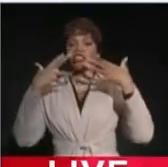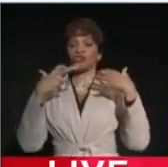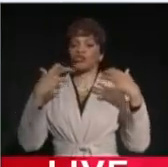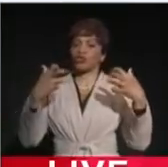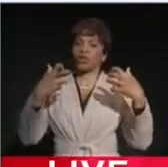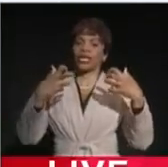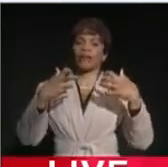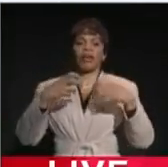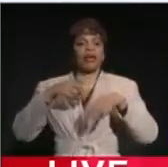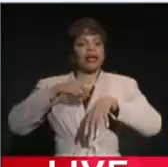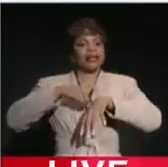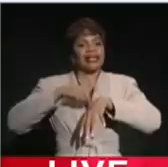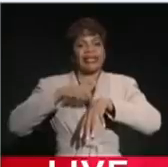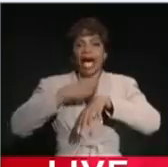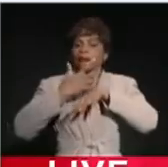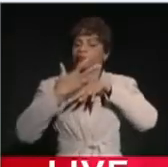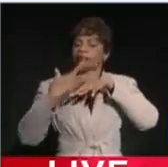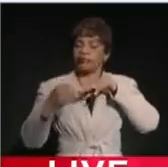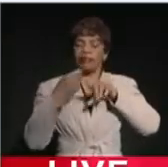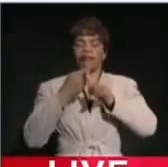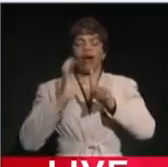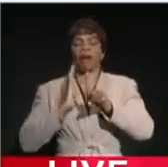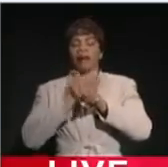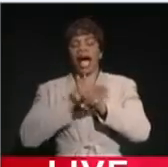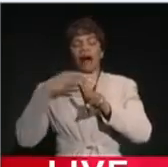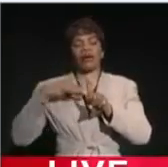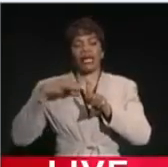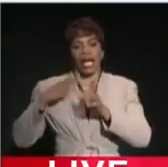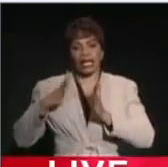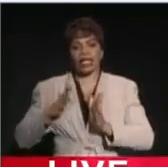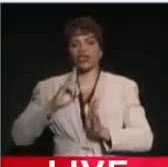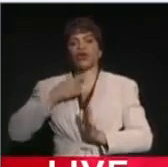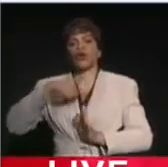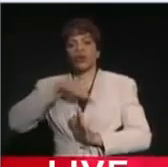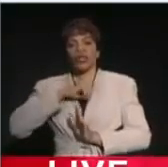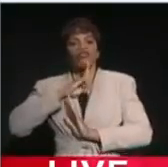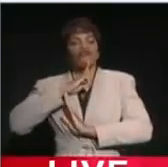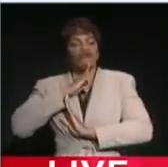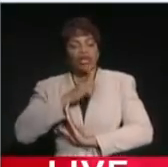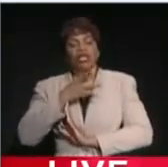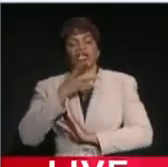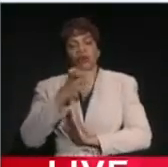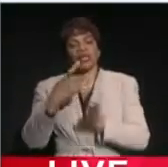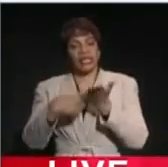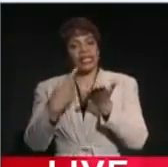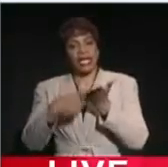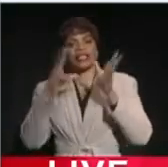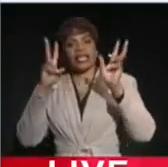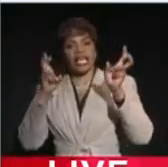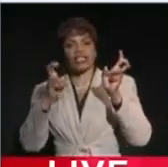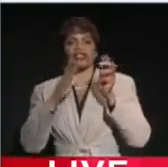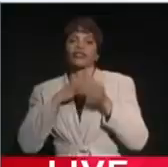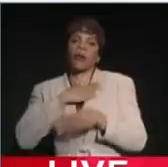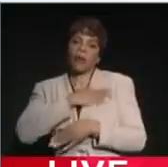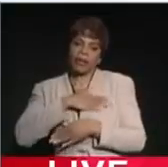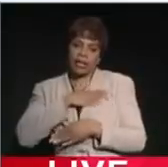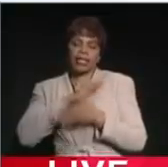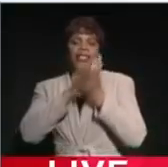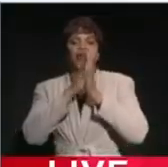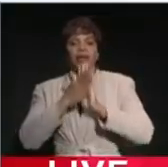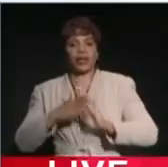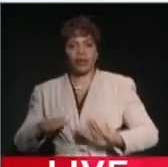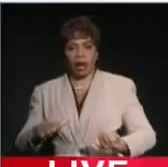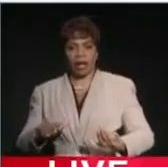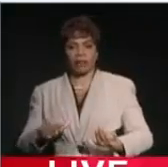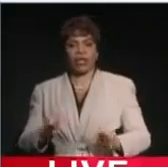our candidates. It all adds up to the end. So we'd like to get to the issues tonight, okay? One more time. Let's go ahead and stay quiet. No, you